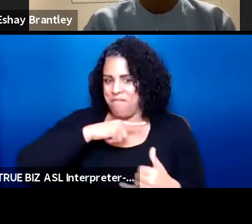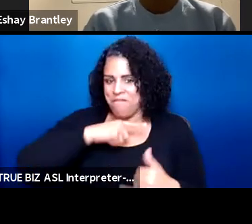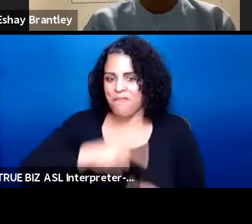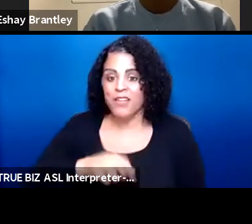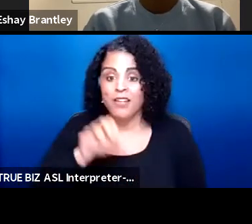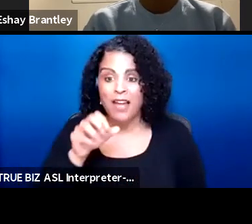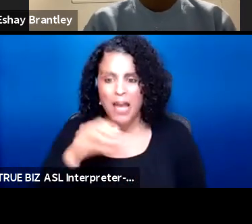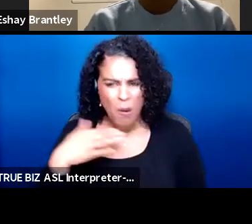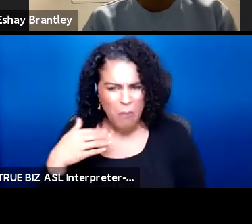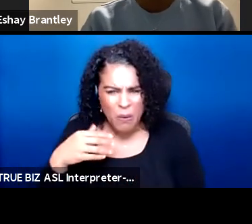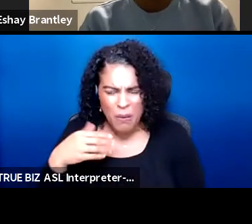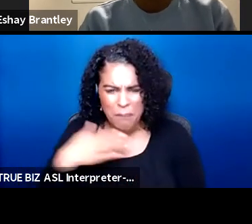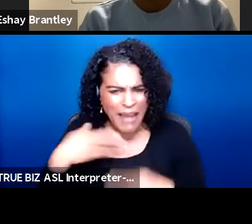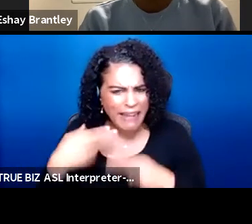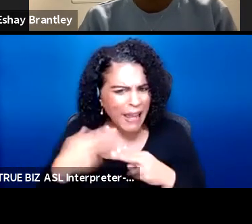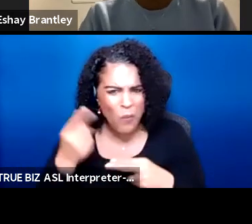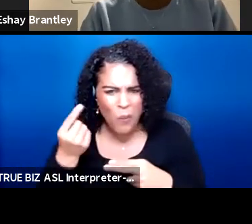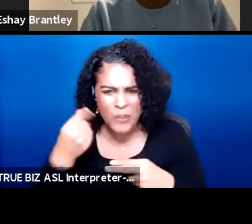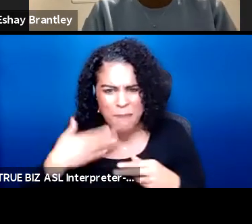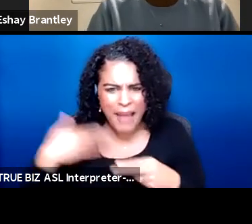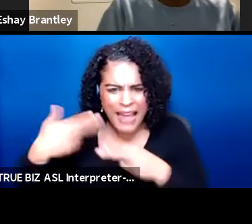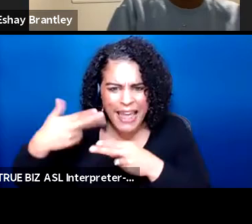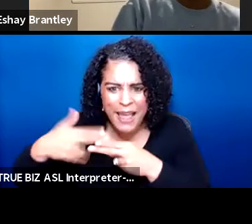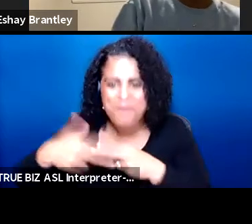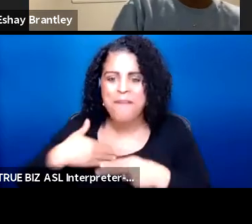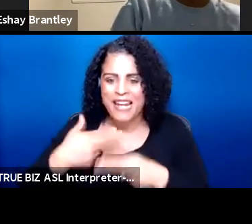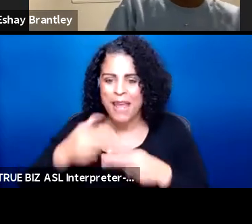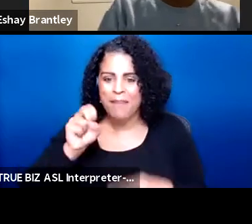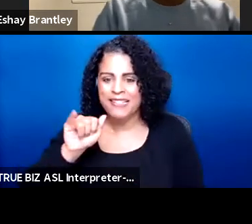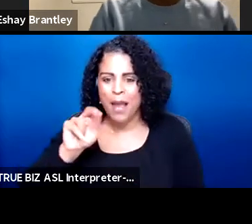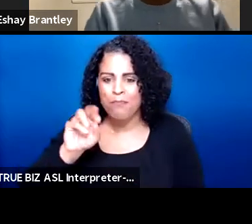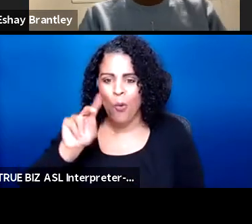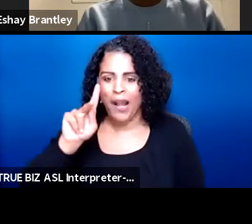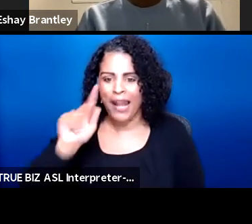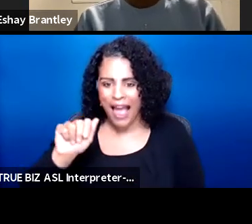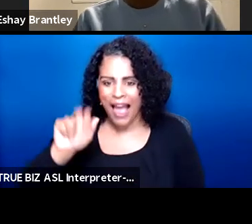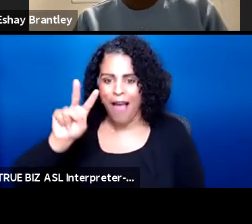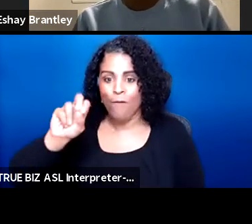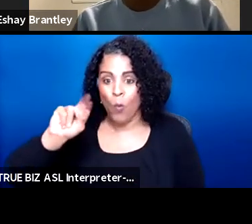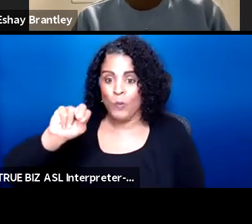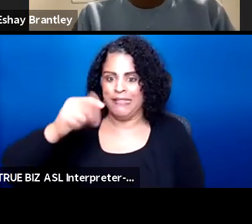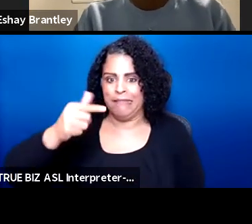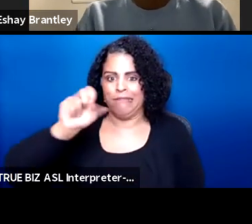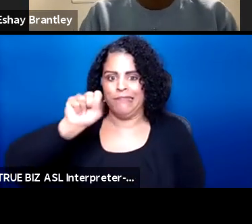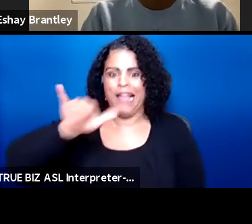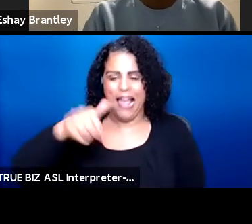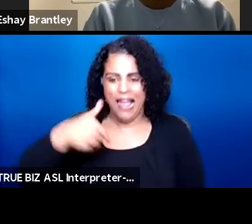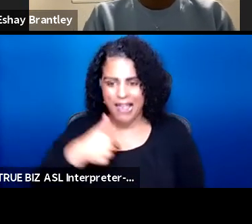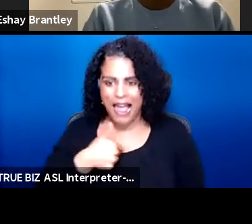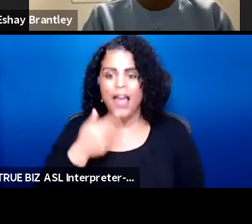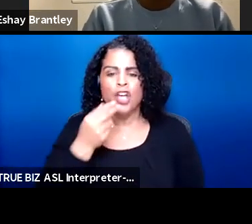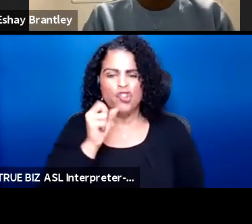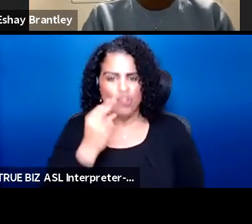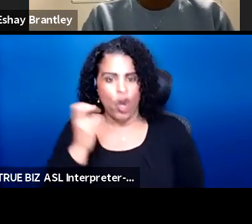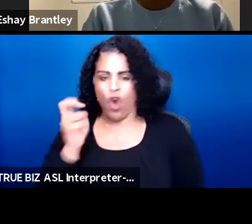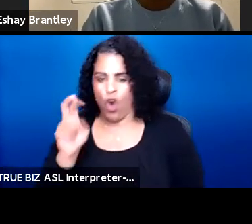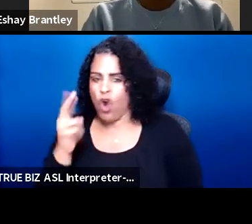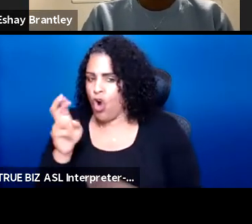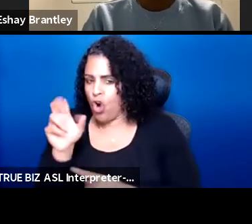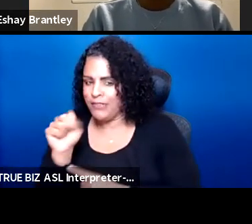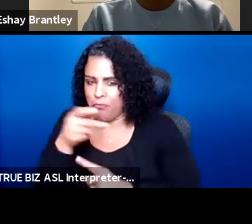What's my name? My name is Saymoukda Duangphouxay and I use she, her, hers, and I'm